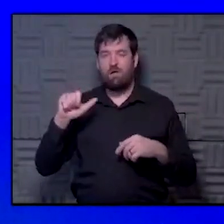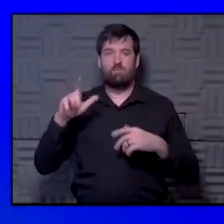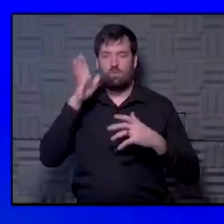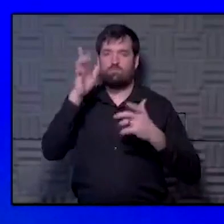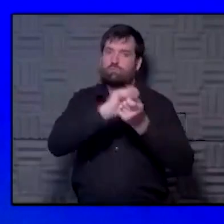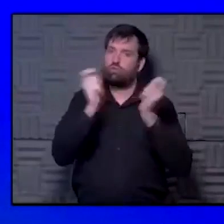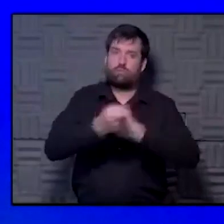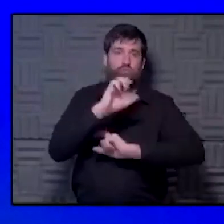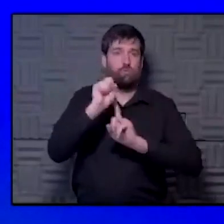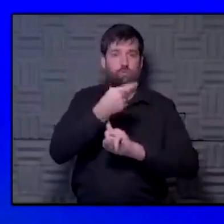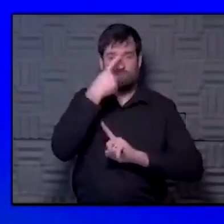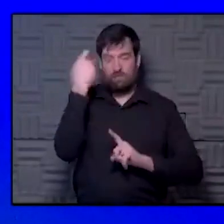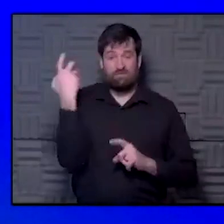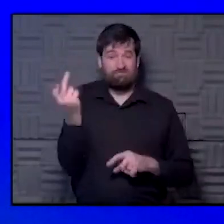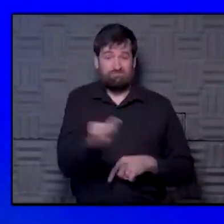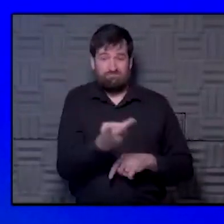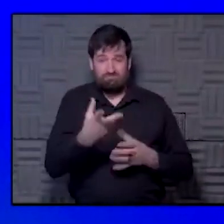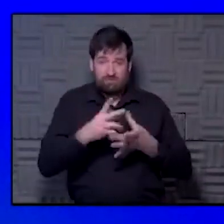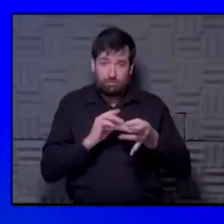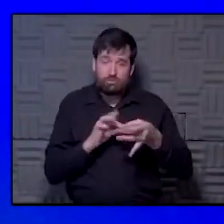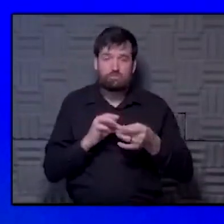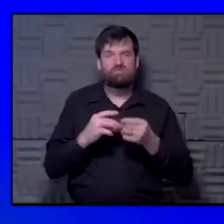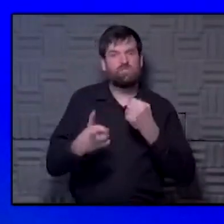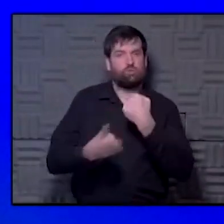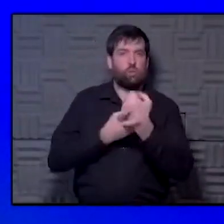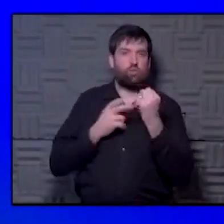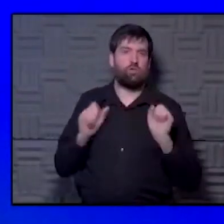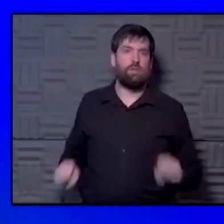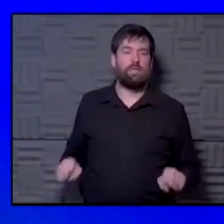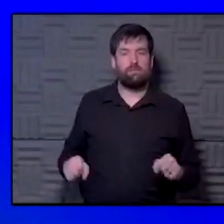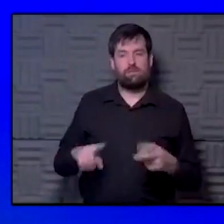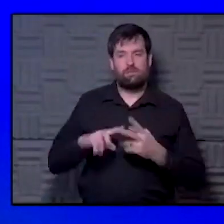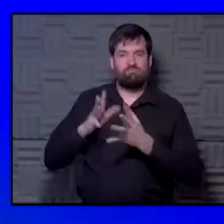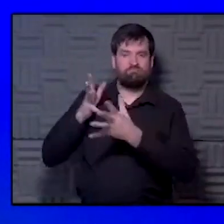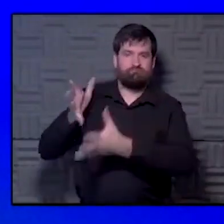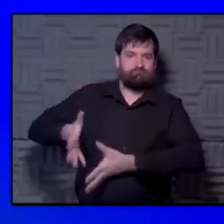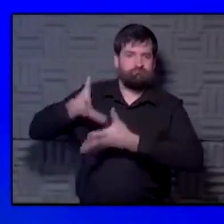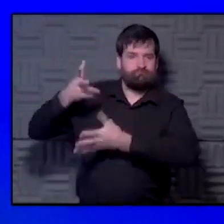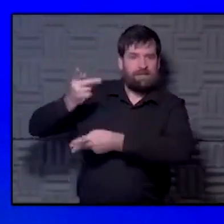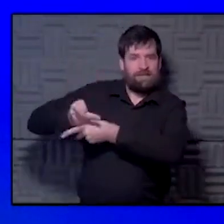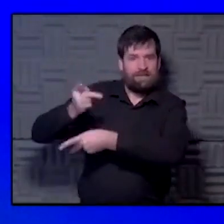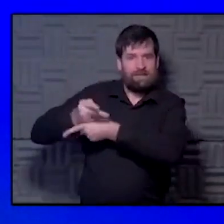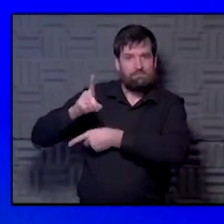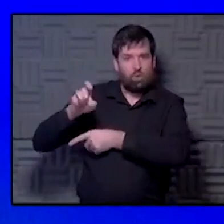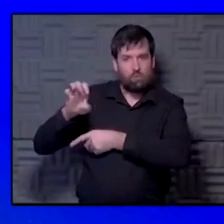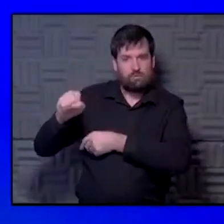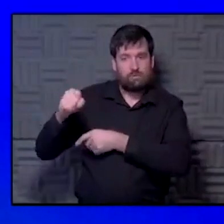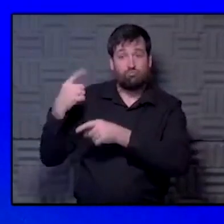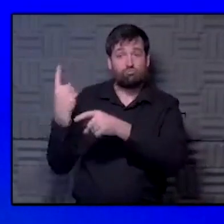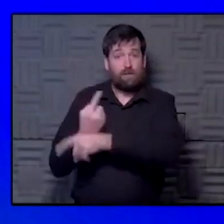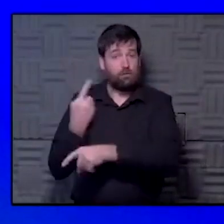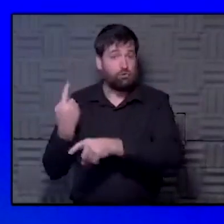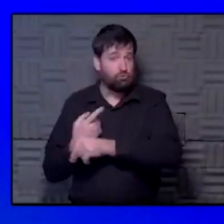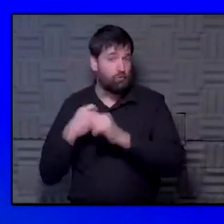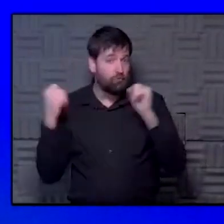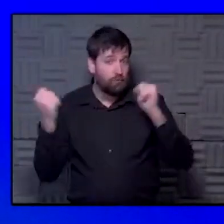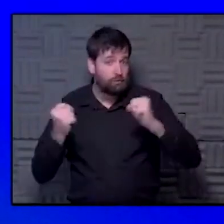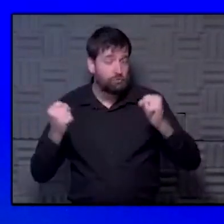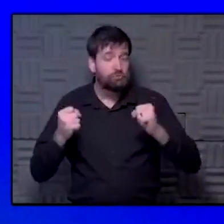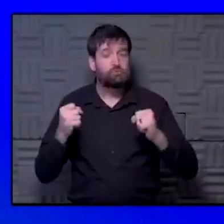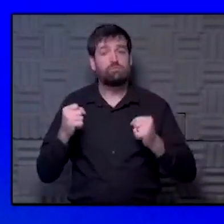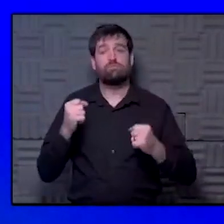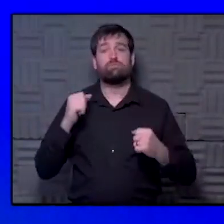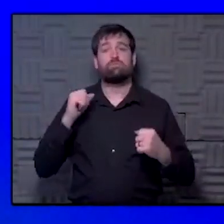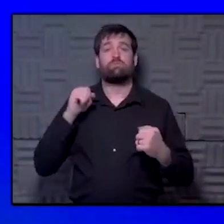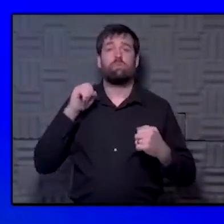because just what we heard our guest talking about, the storage capacity, the ability to hold those doses either in a regular refrigerator at regular cold